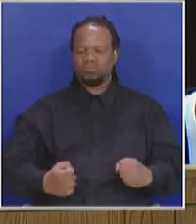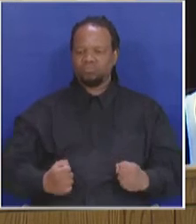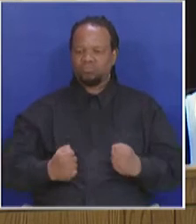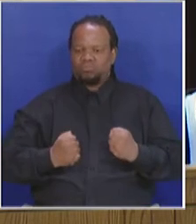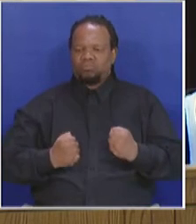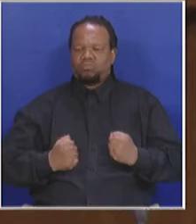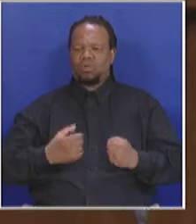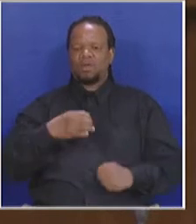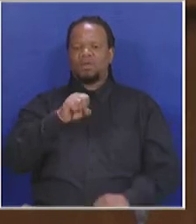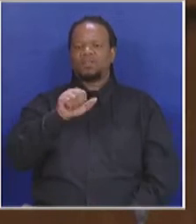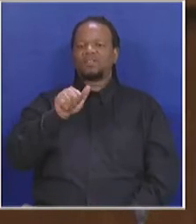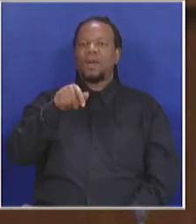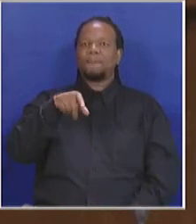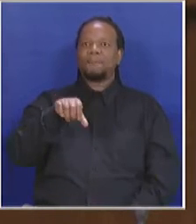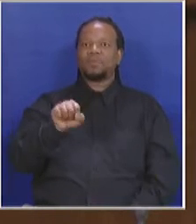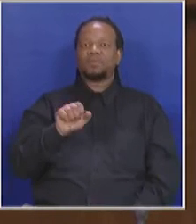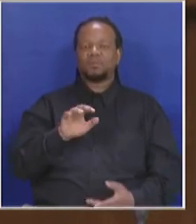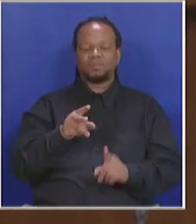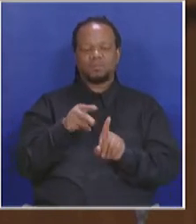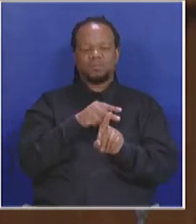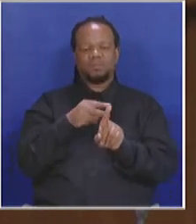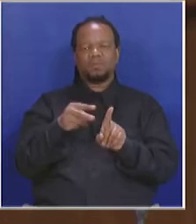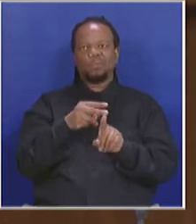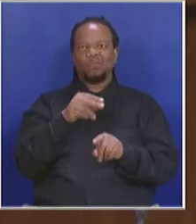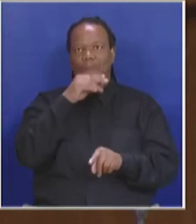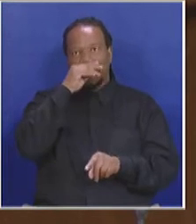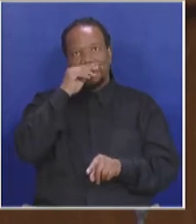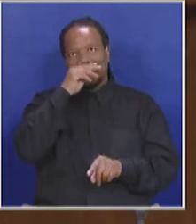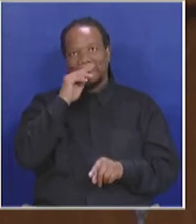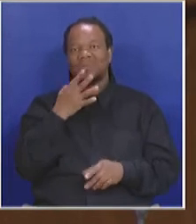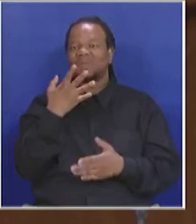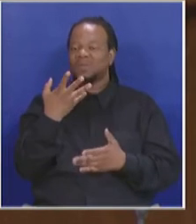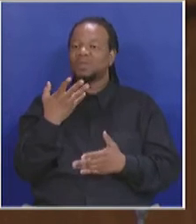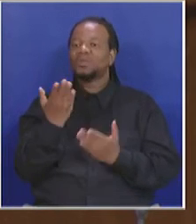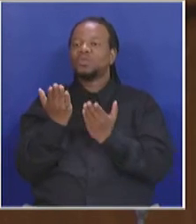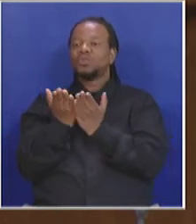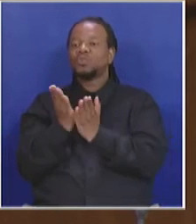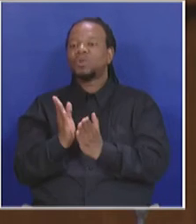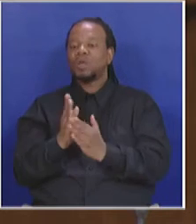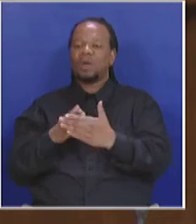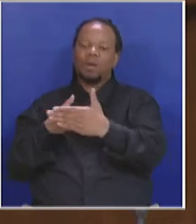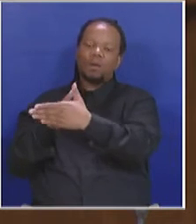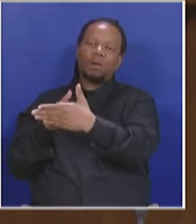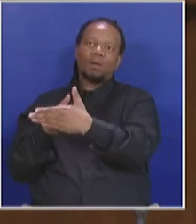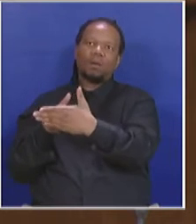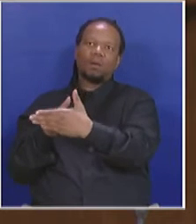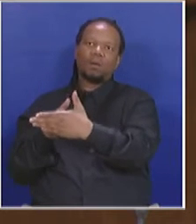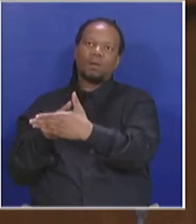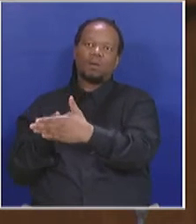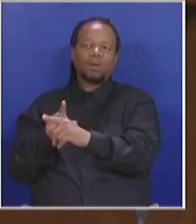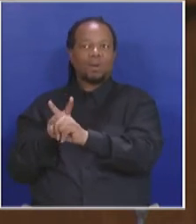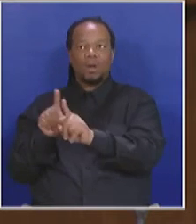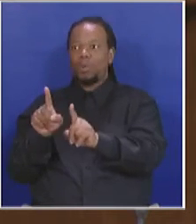Police Service, and the violence kicking students out of Parliament is something Verwoerd can be proud